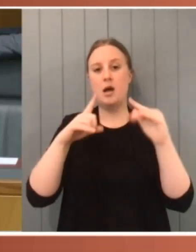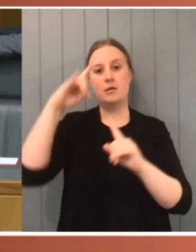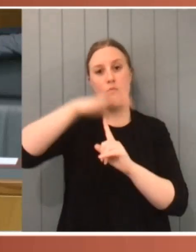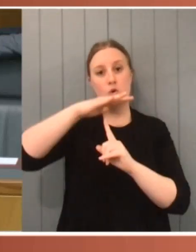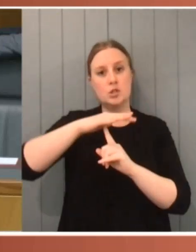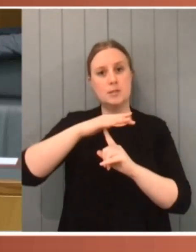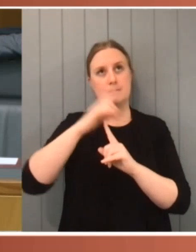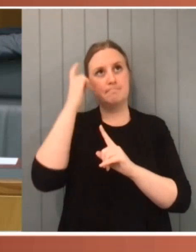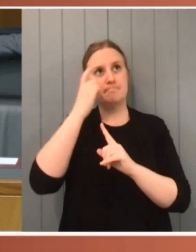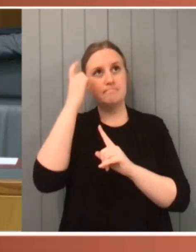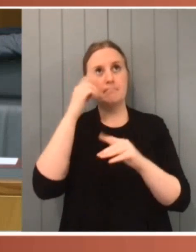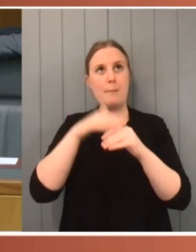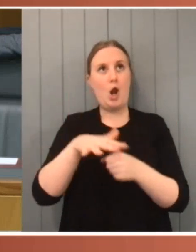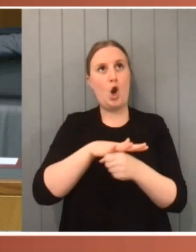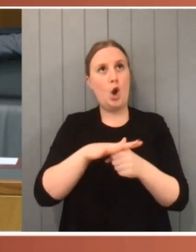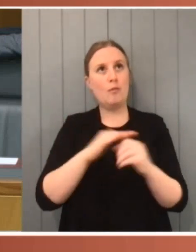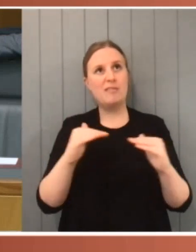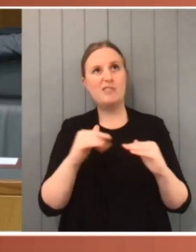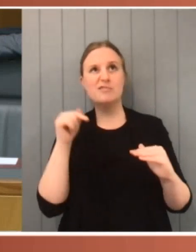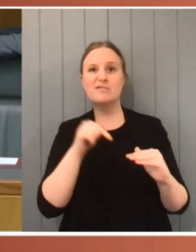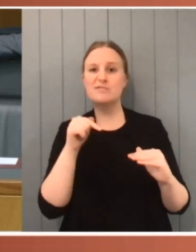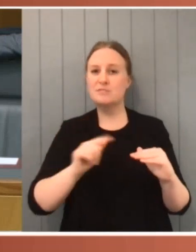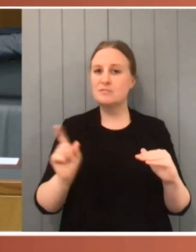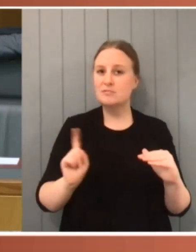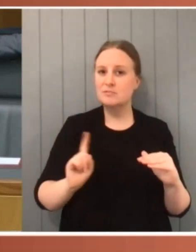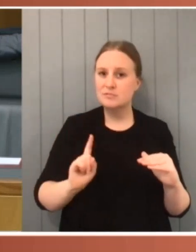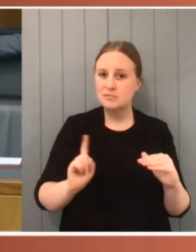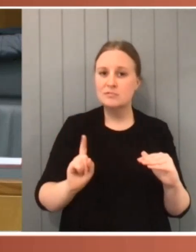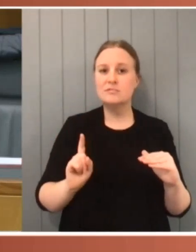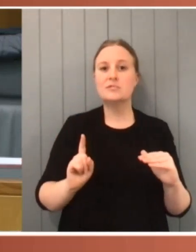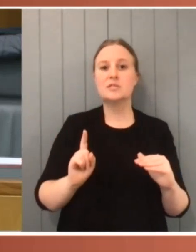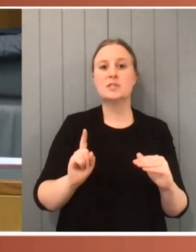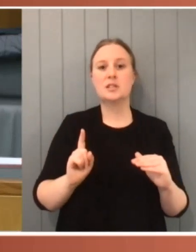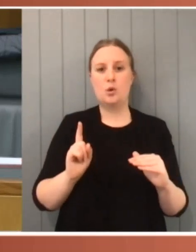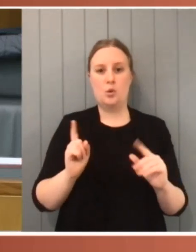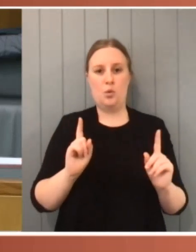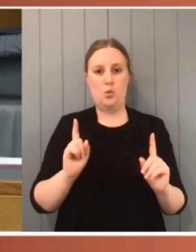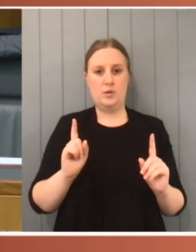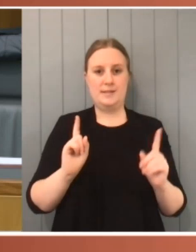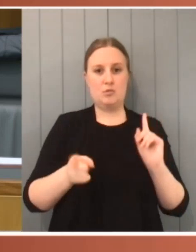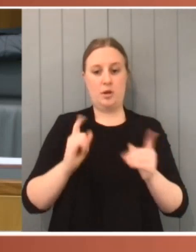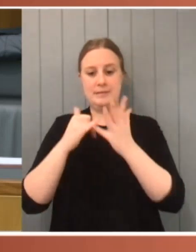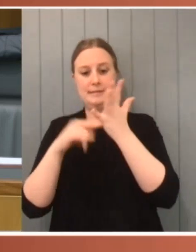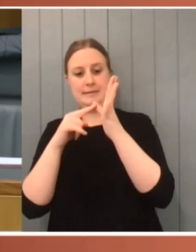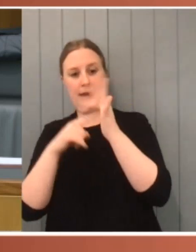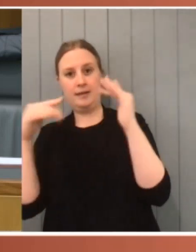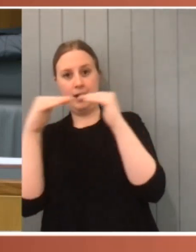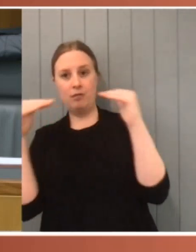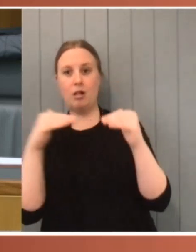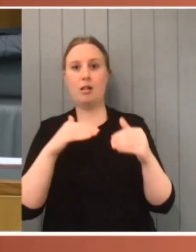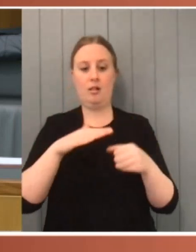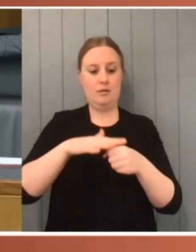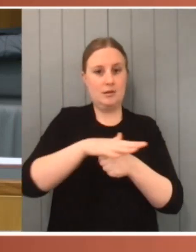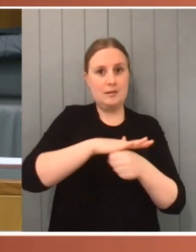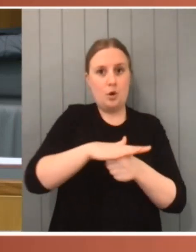the local level, because what counts as the public good sometimes at the state level, the council level is different, obviously, from what counts as the public good at